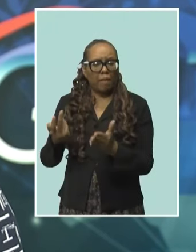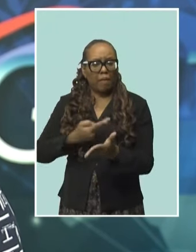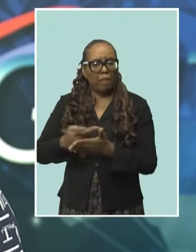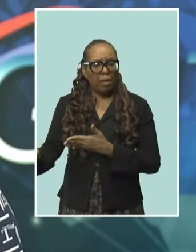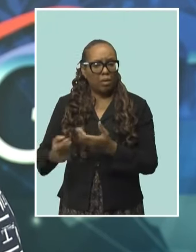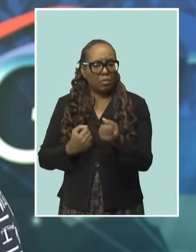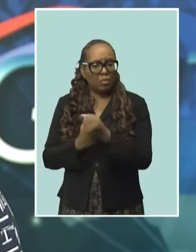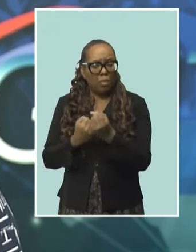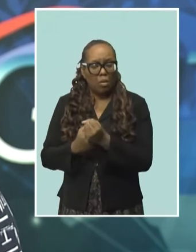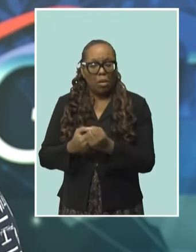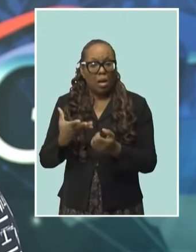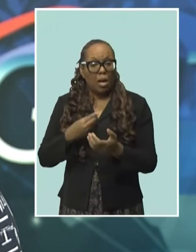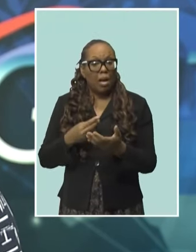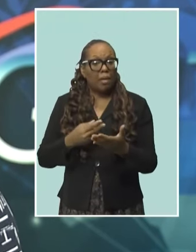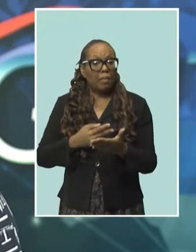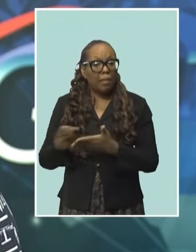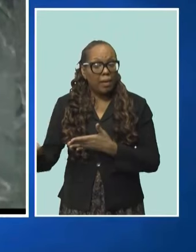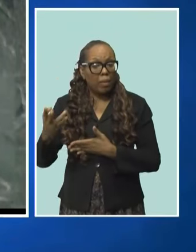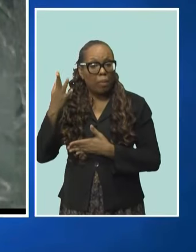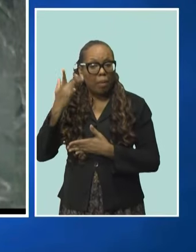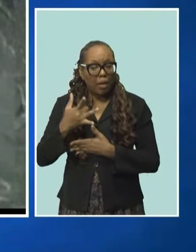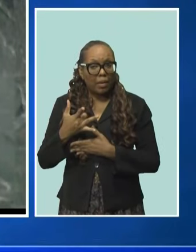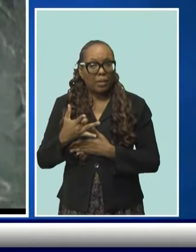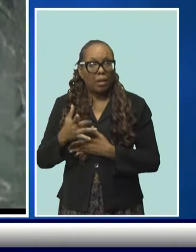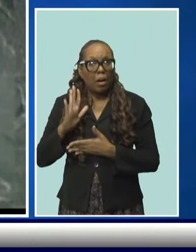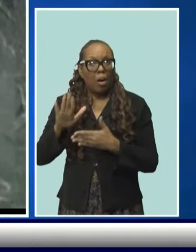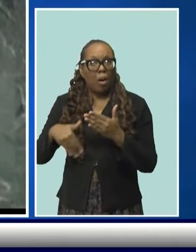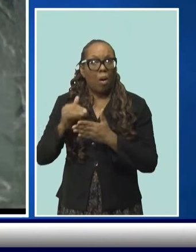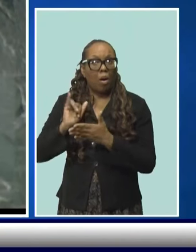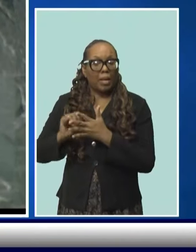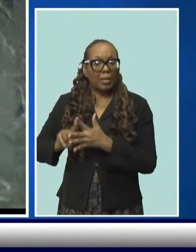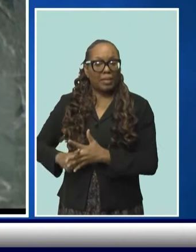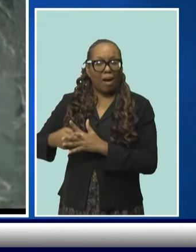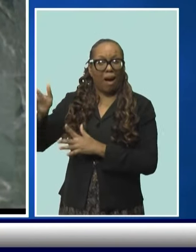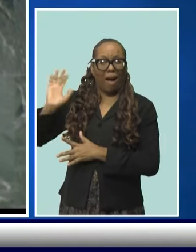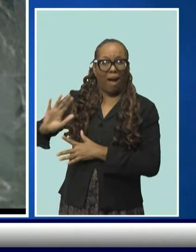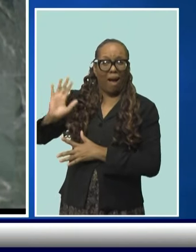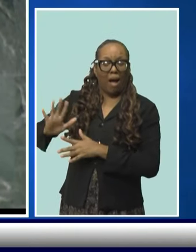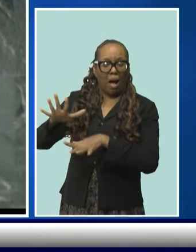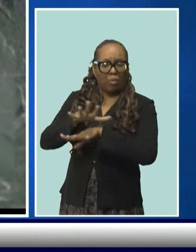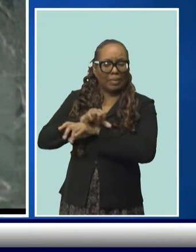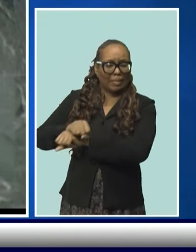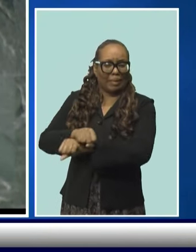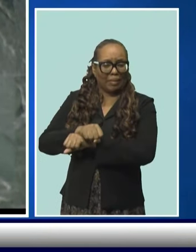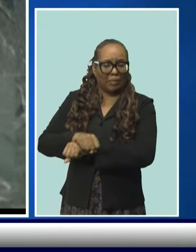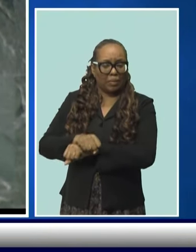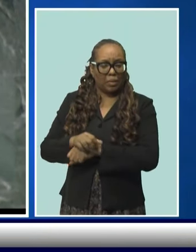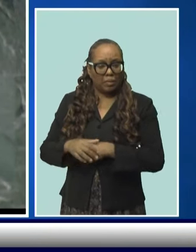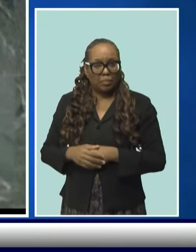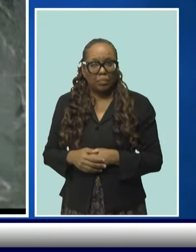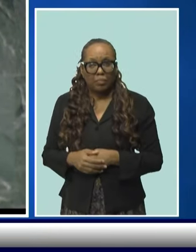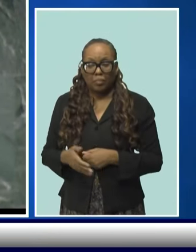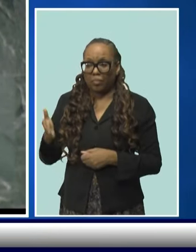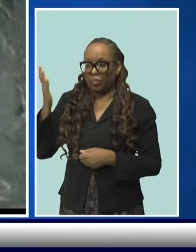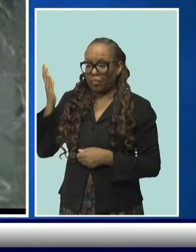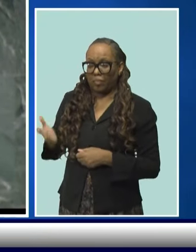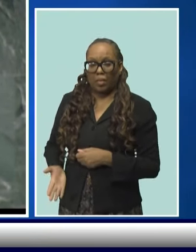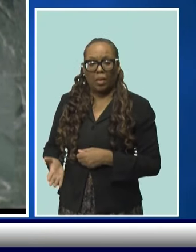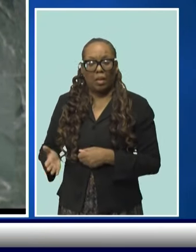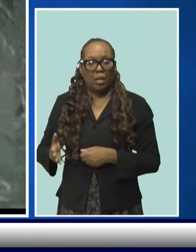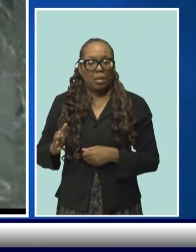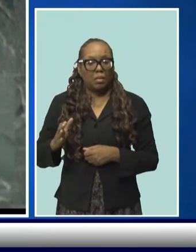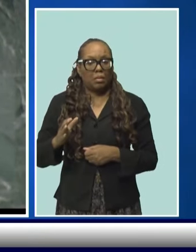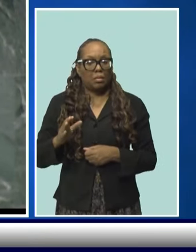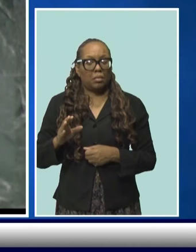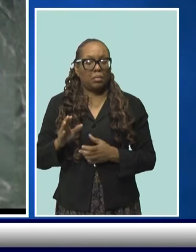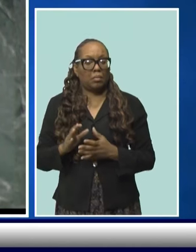transatlantic slave trade. For their audacity of action, they were punished